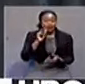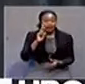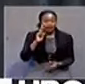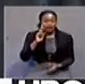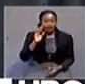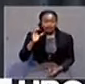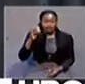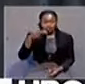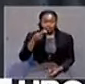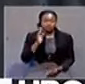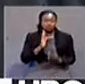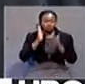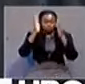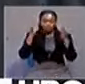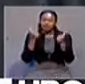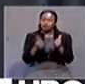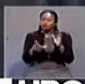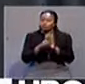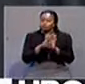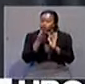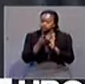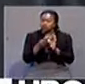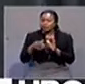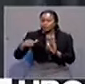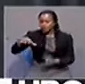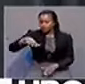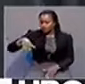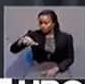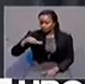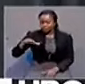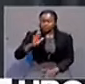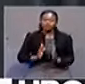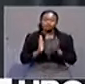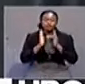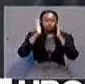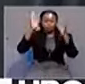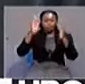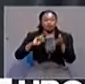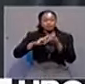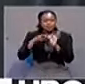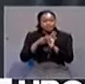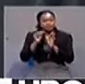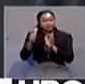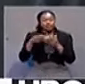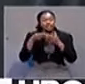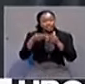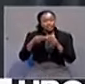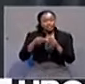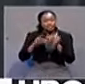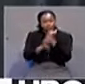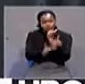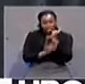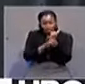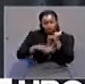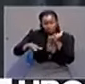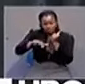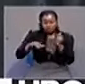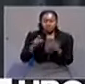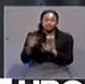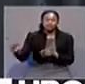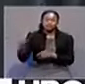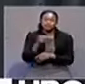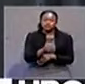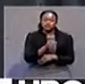Law 435, a Metropolitan Archbishop is the Archbishop of his diocese and is appointed by the